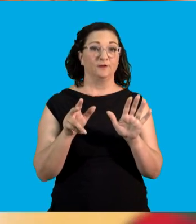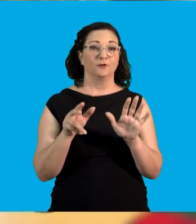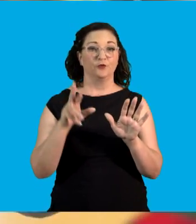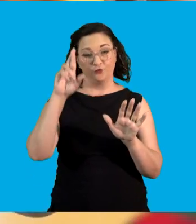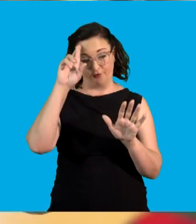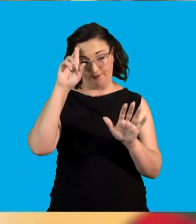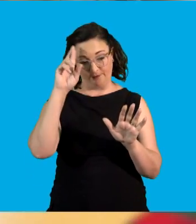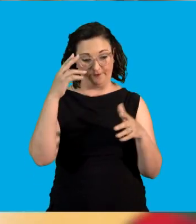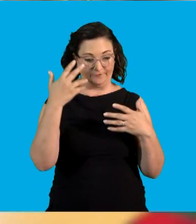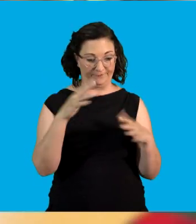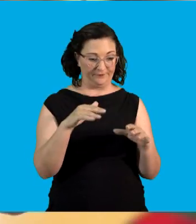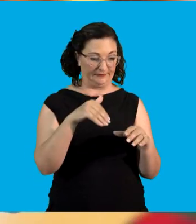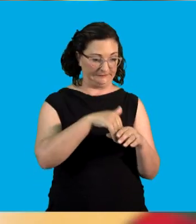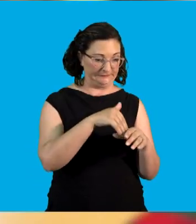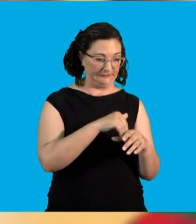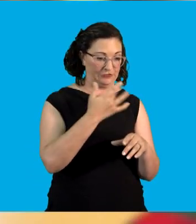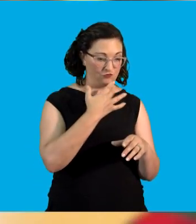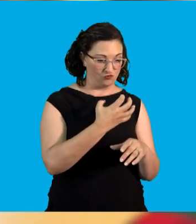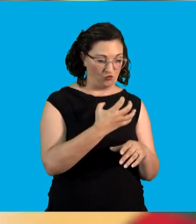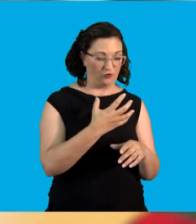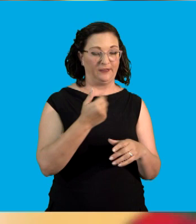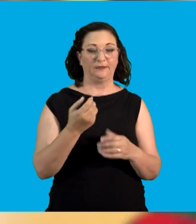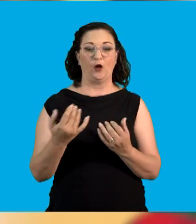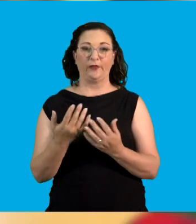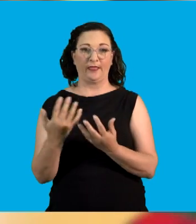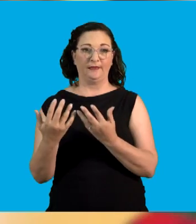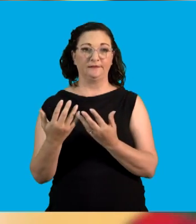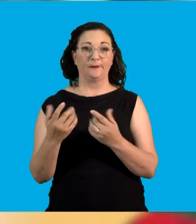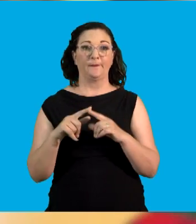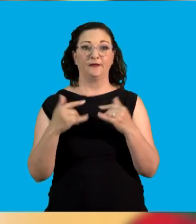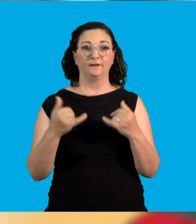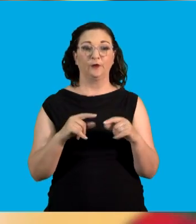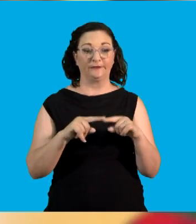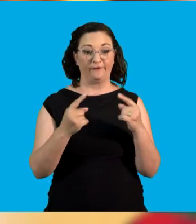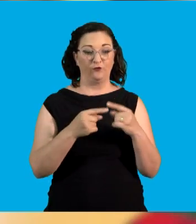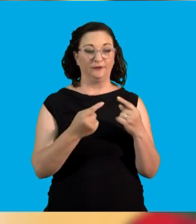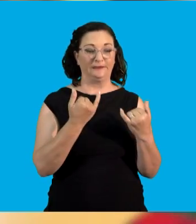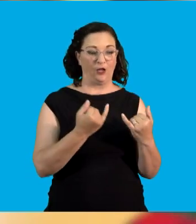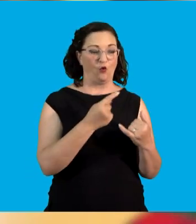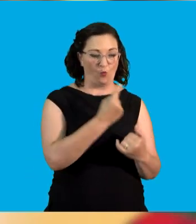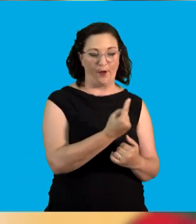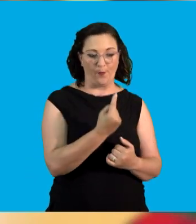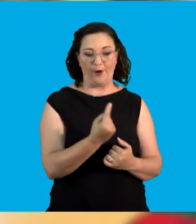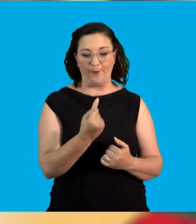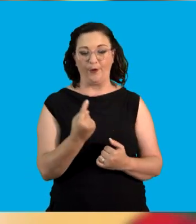we had the inner rocky planets and the gaseous planets. Now we are going to be looking at the different